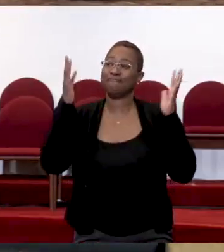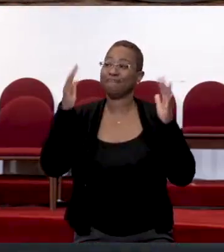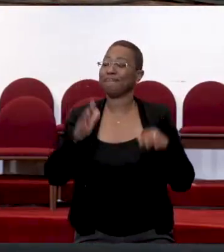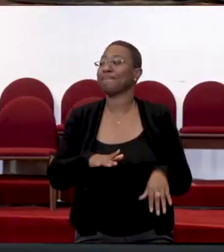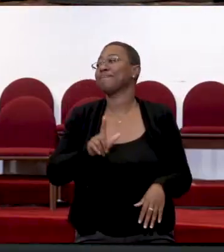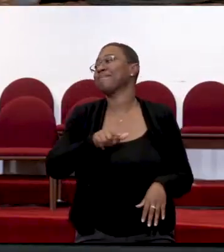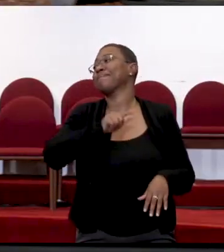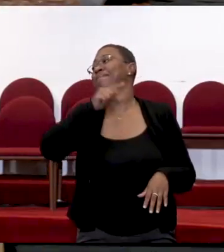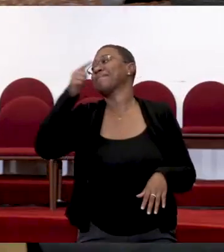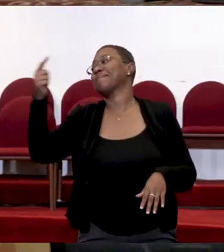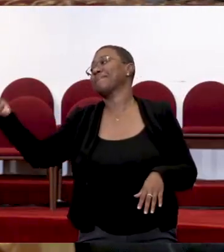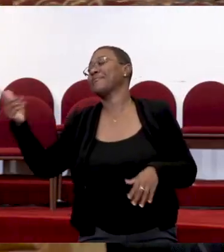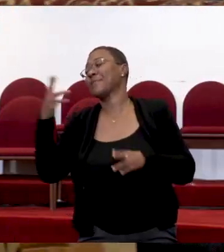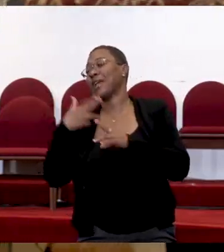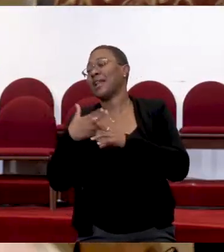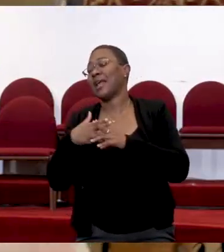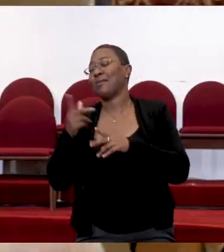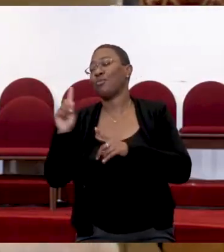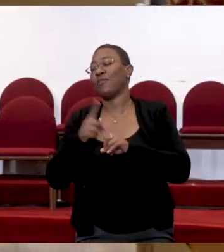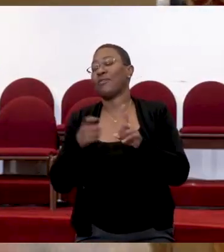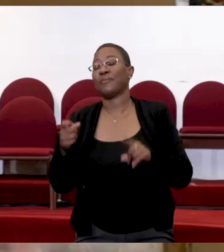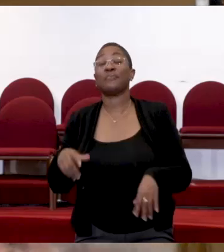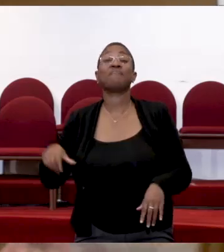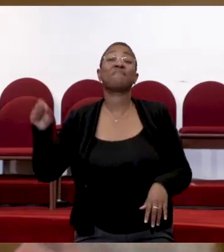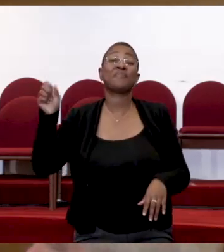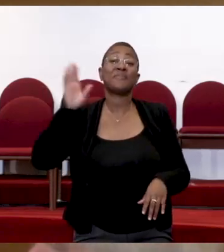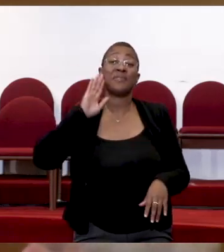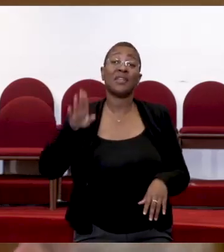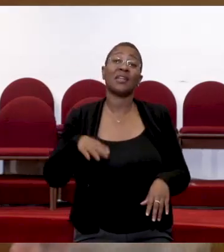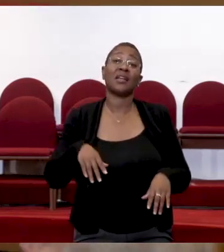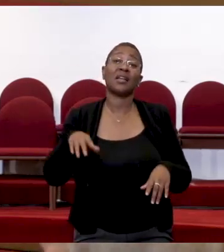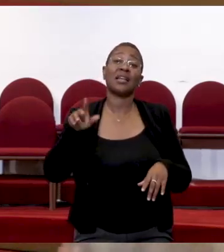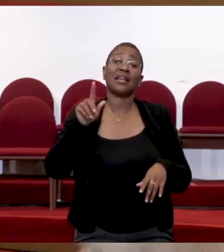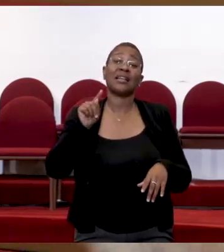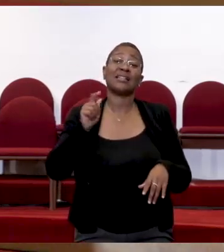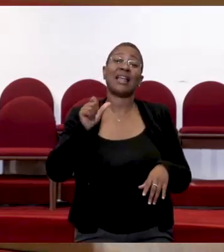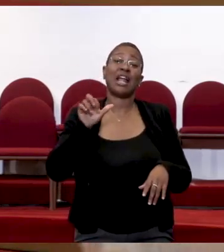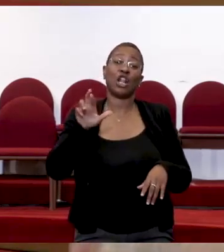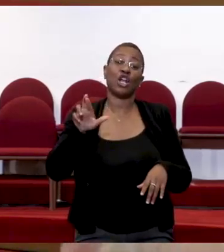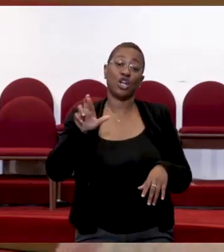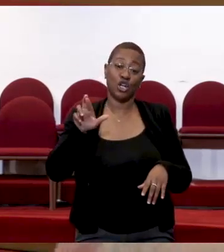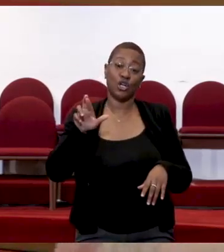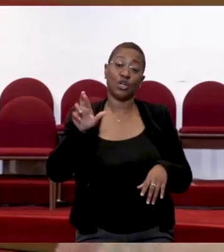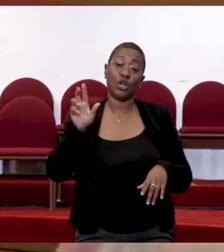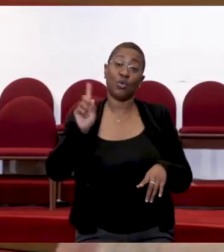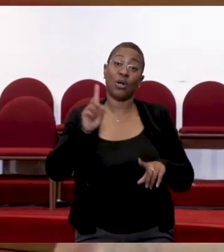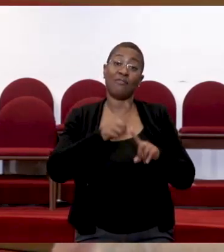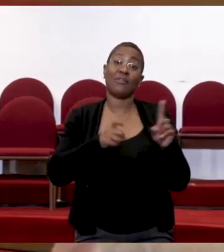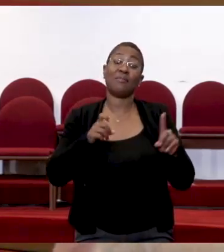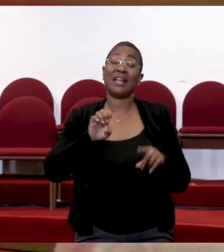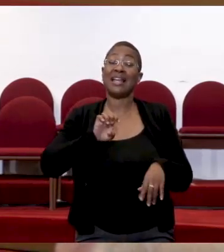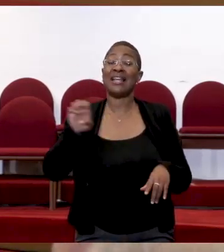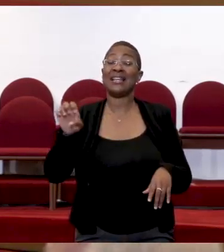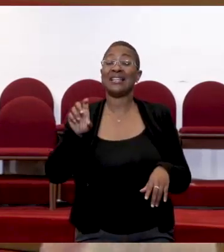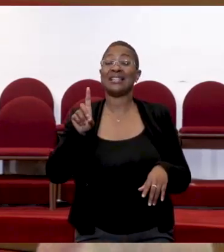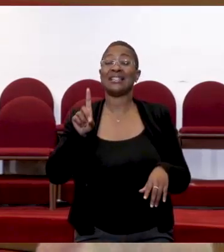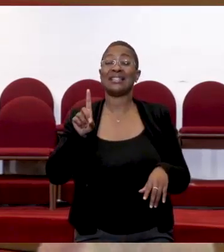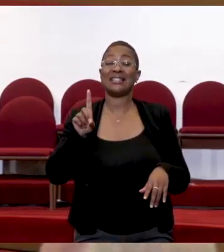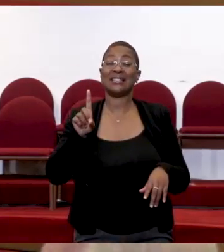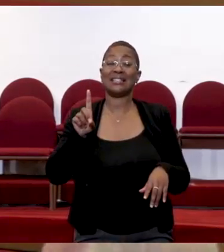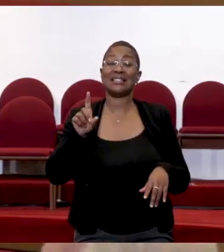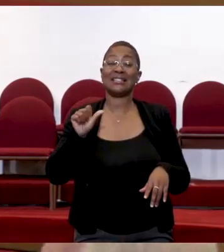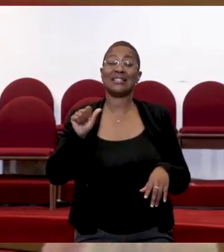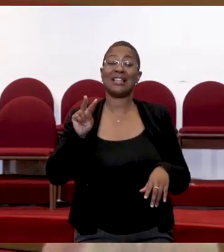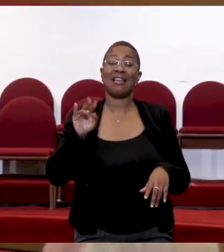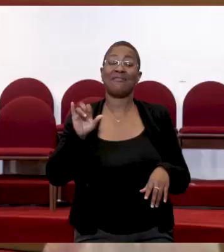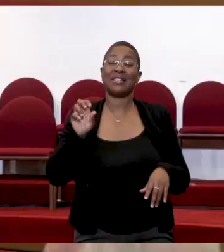Okay, tell us your name and what neighborhood you're from. Yes, I'm Williette Taylor. I'm in the East Davidson Village area. I have